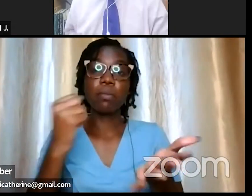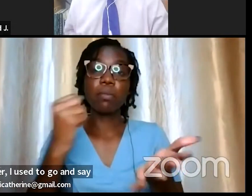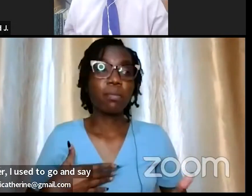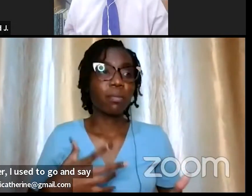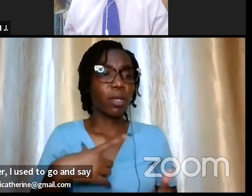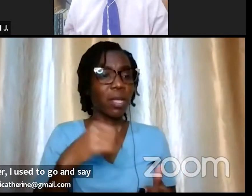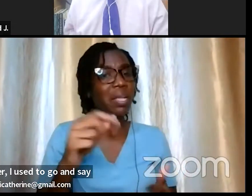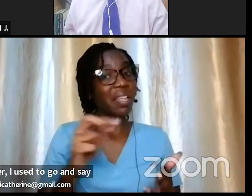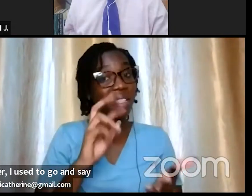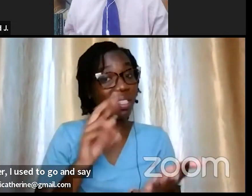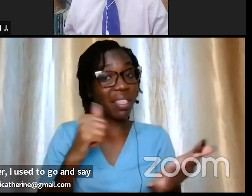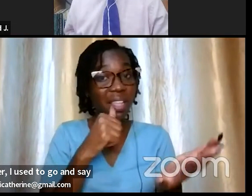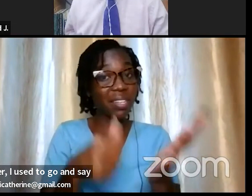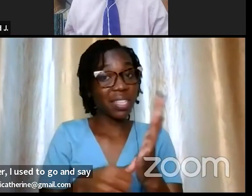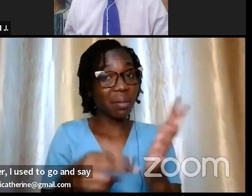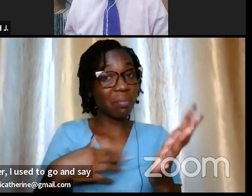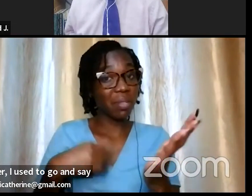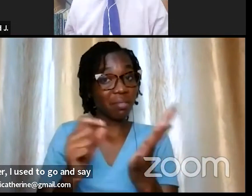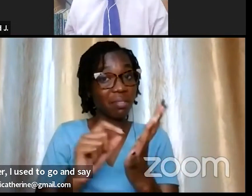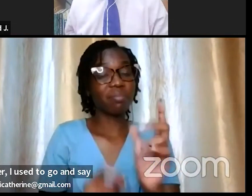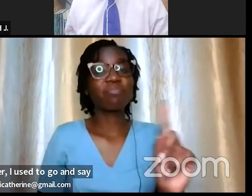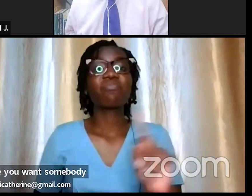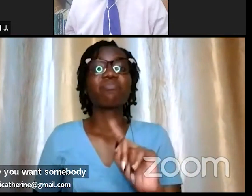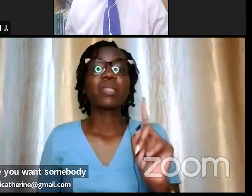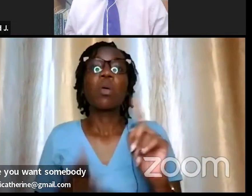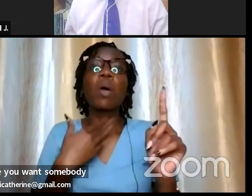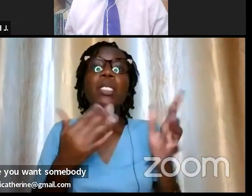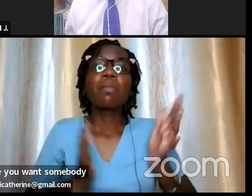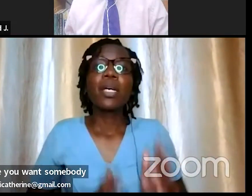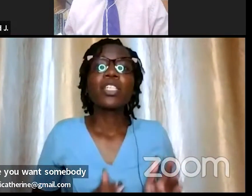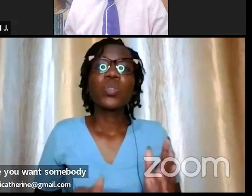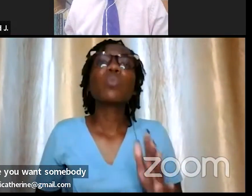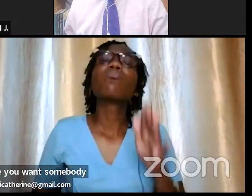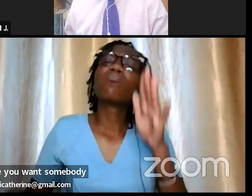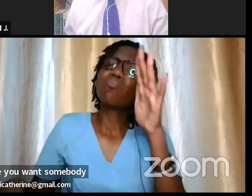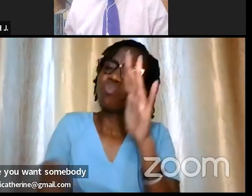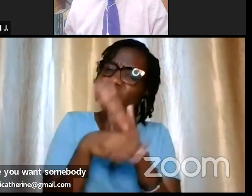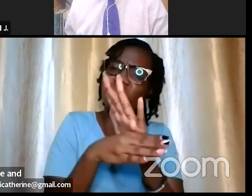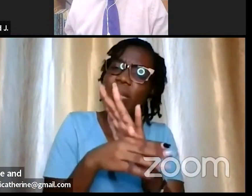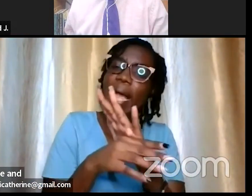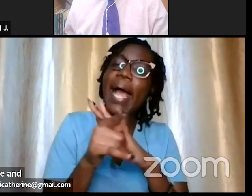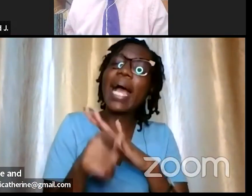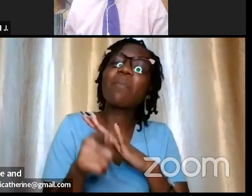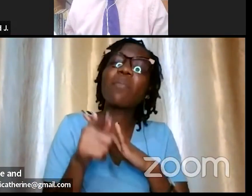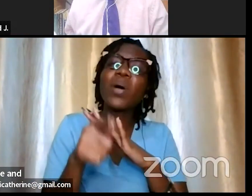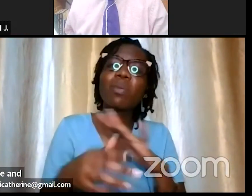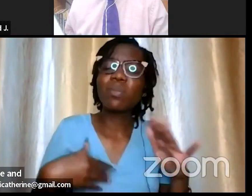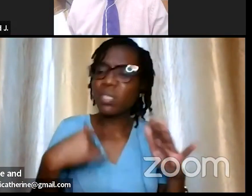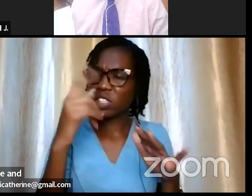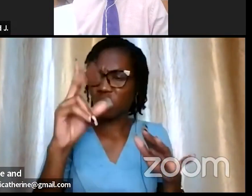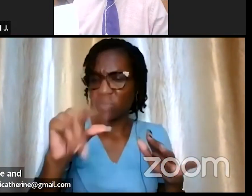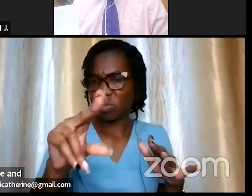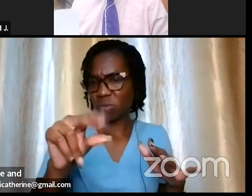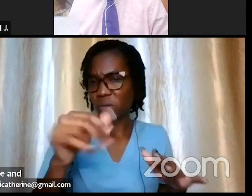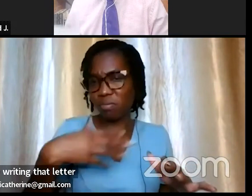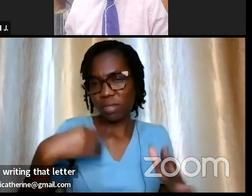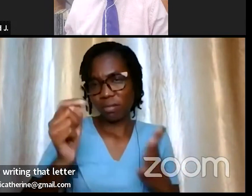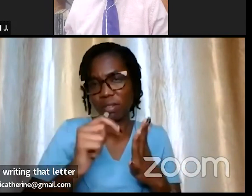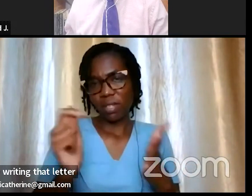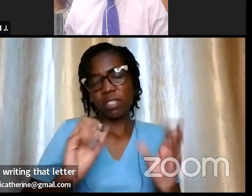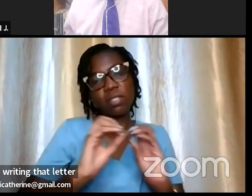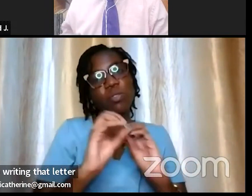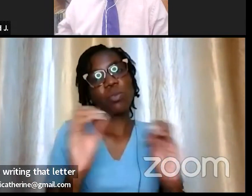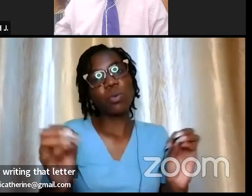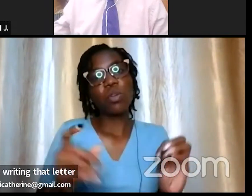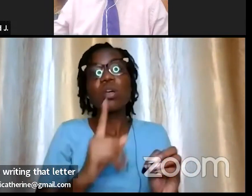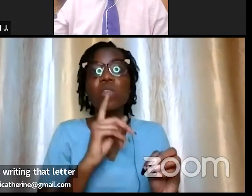letter, because he wants somebody to leave now, there and now. So you go and say, no, we cannot write. And he insists. So what I used to do is